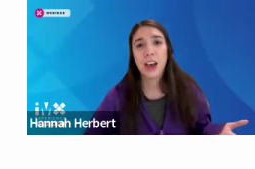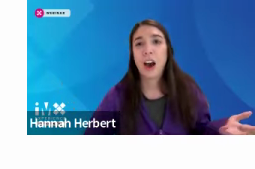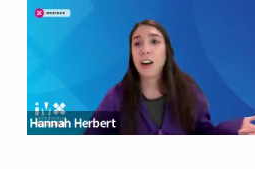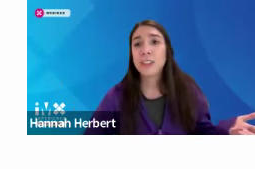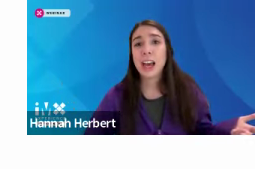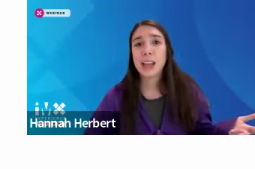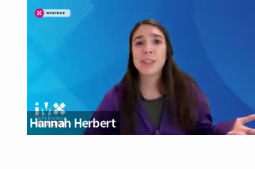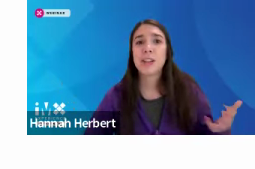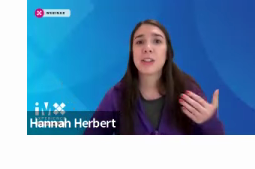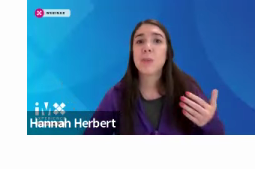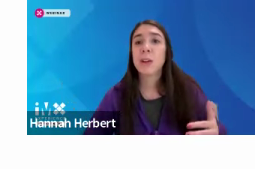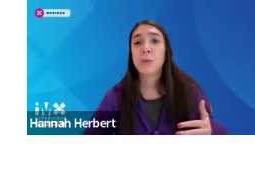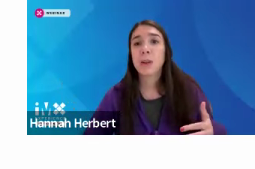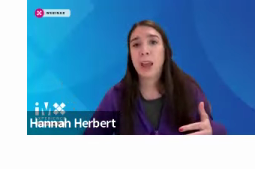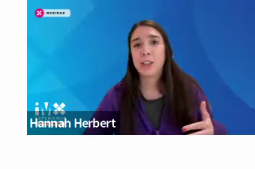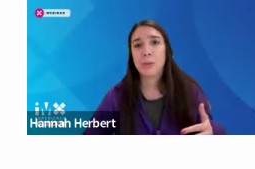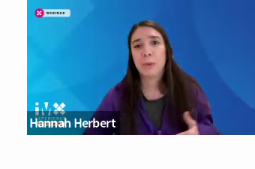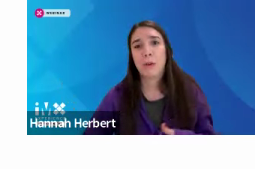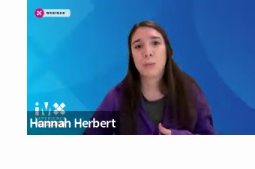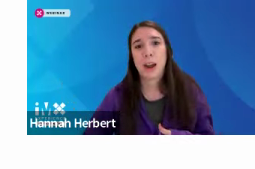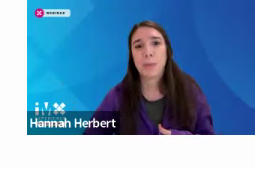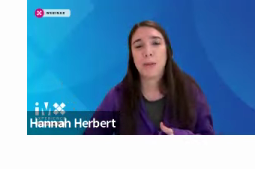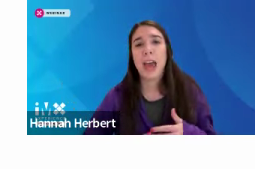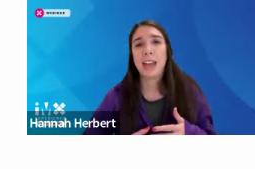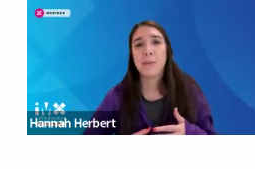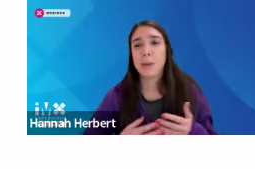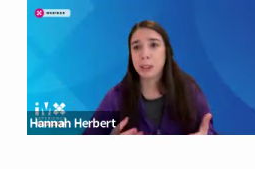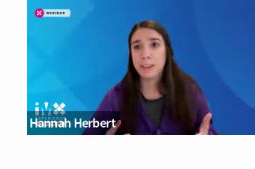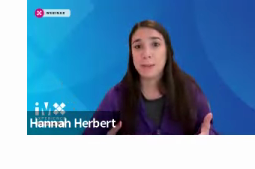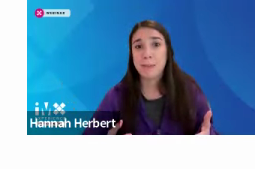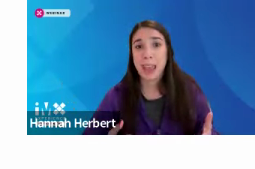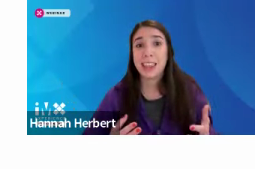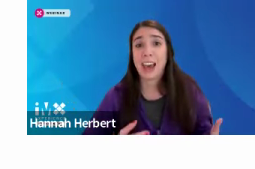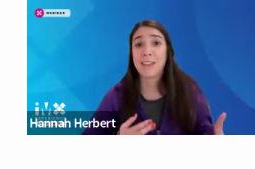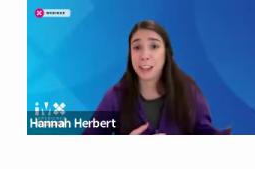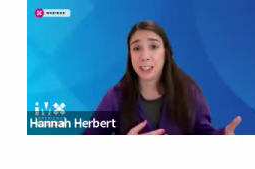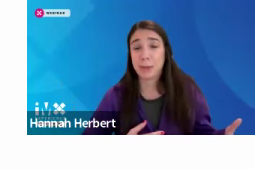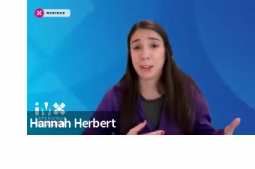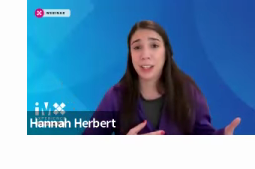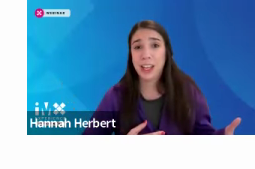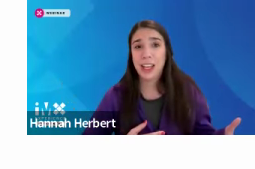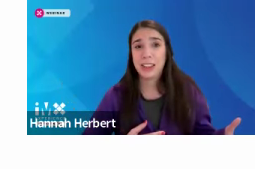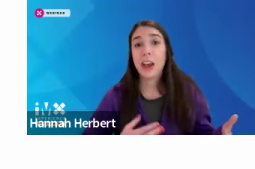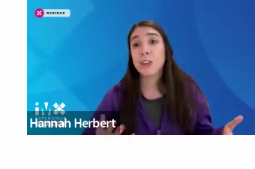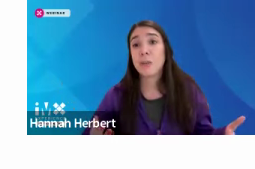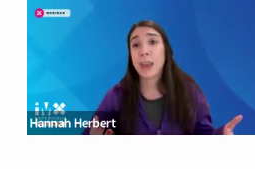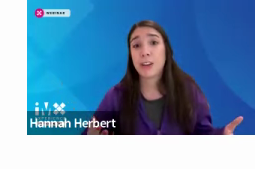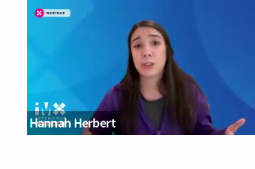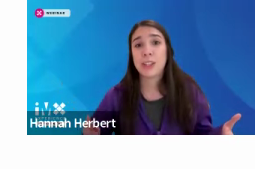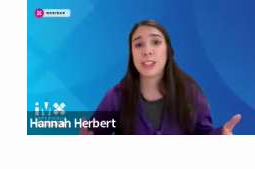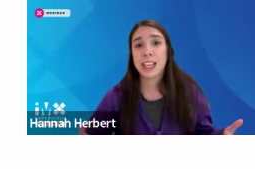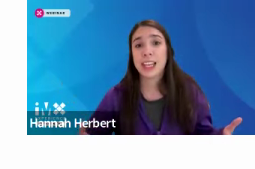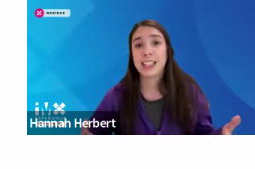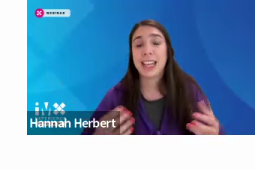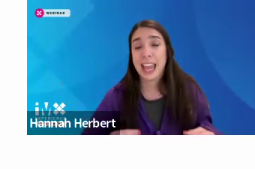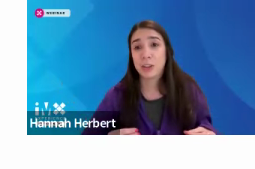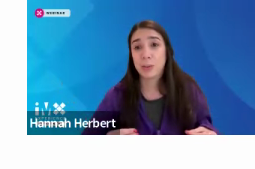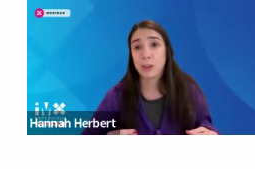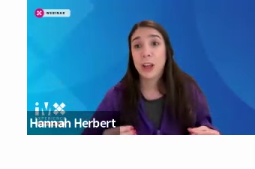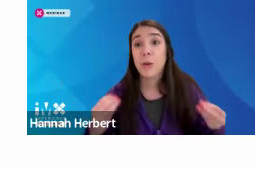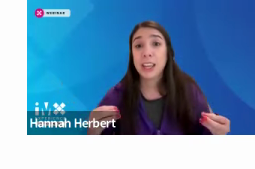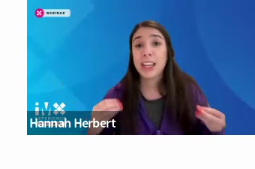solutions. Oftentimes, there is more than one way to approach a problem, and manipulatives make that visible. They also make our students'